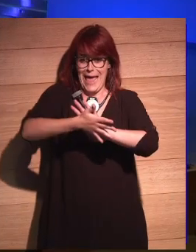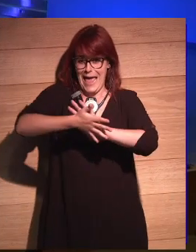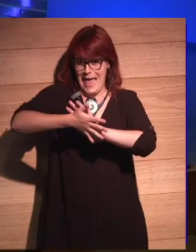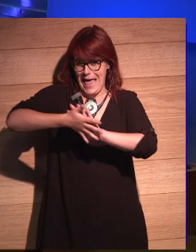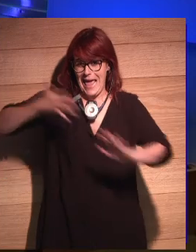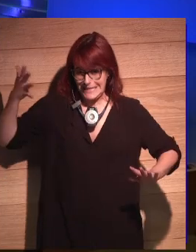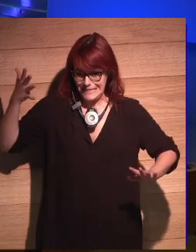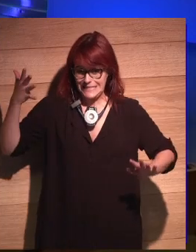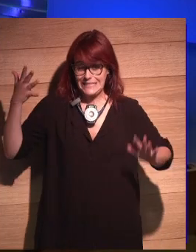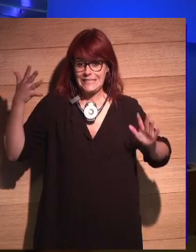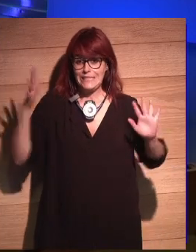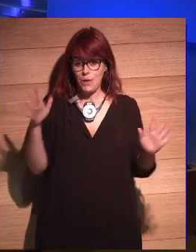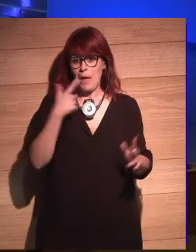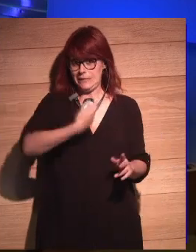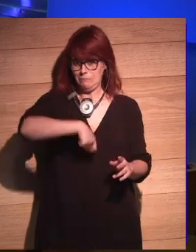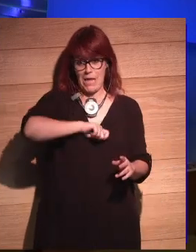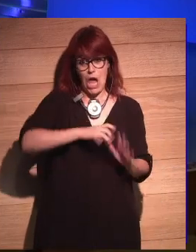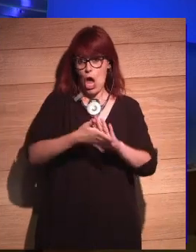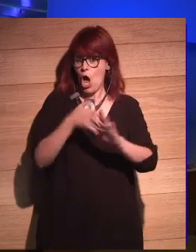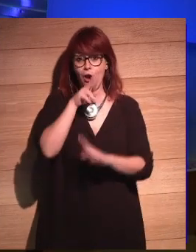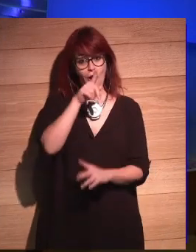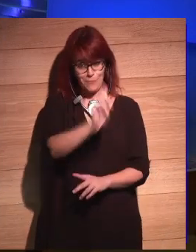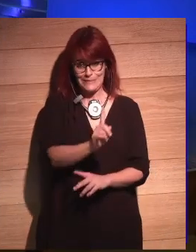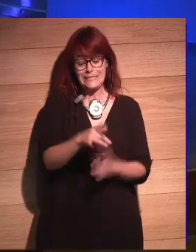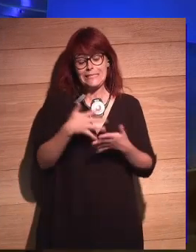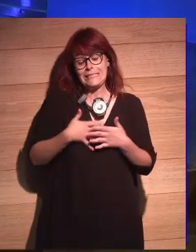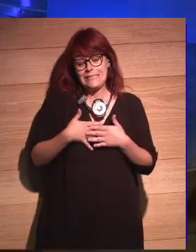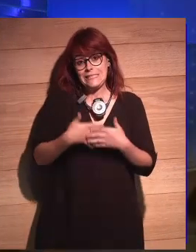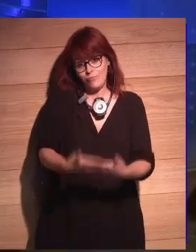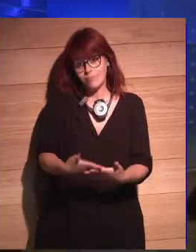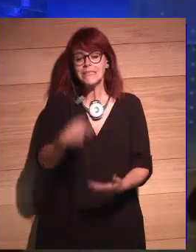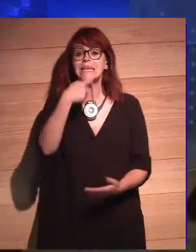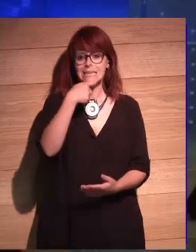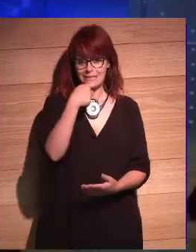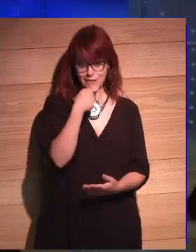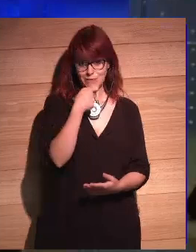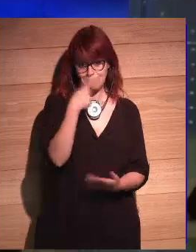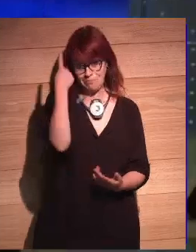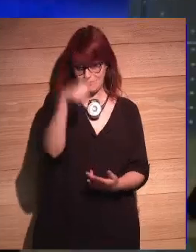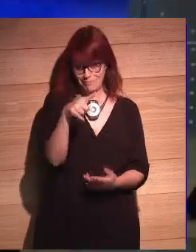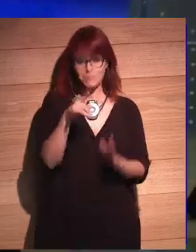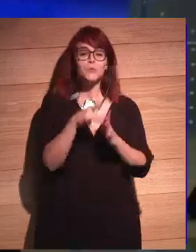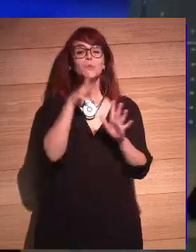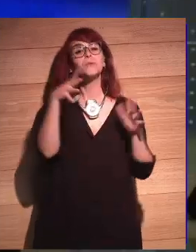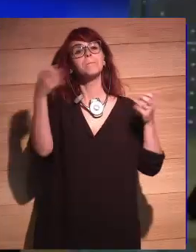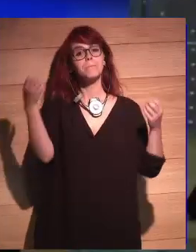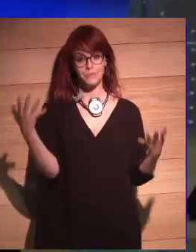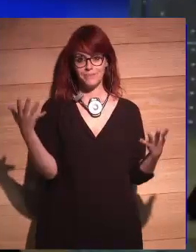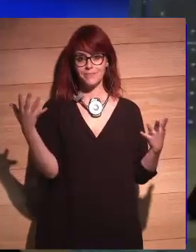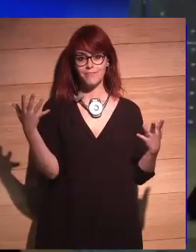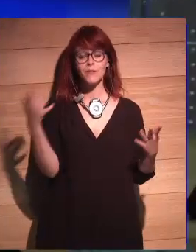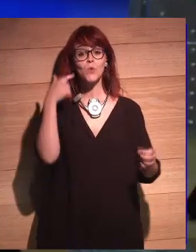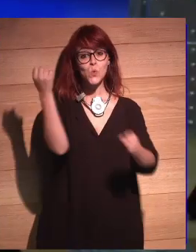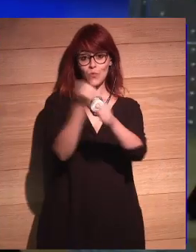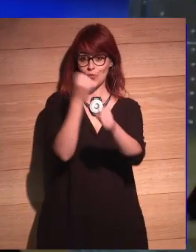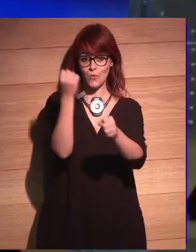speak Spanish. I'm really sorry. So it is in English, as I think you just said. Okay, so yeah, I work for BBC